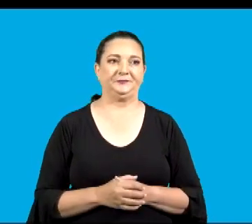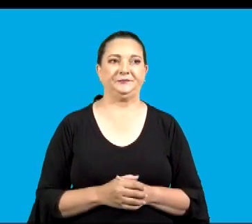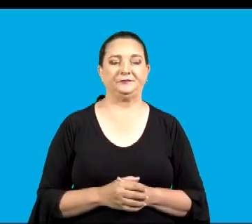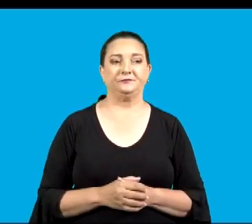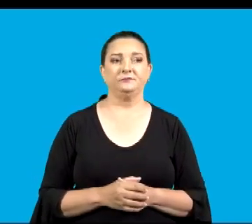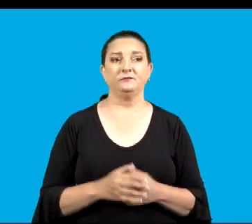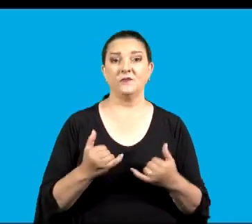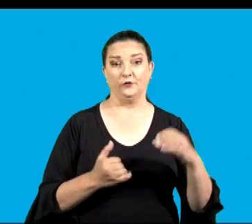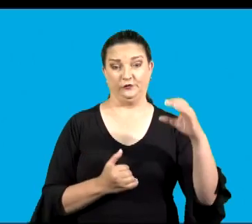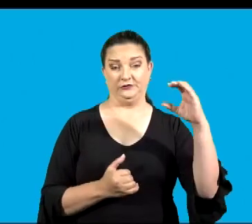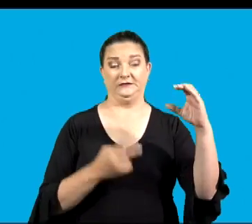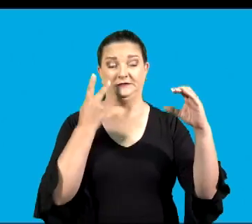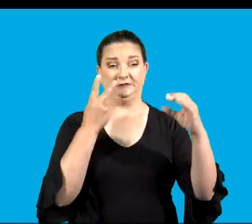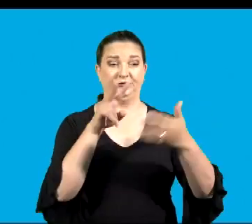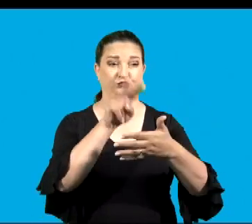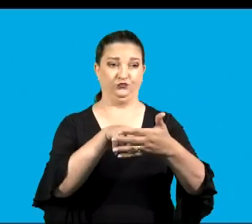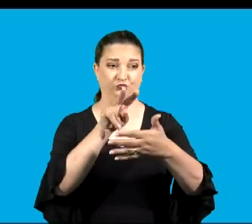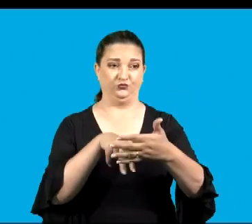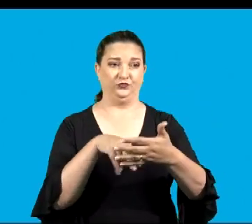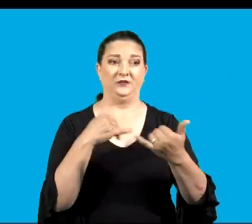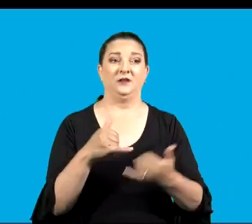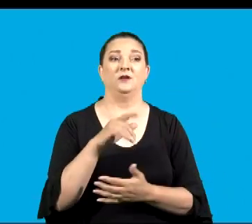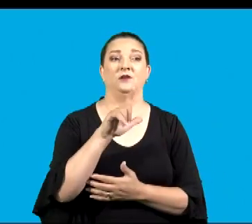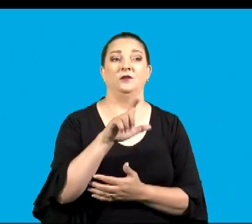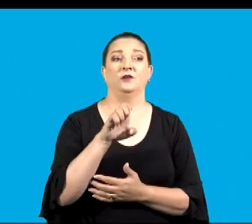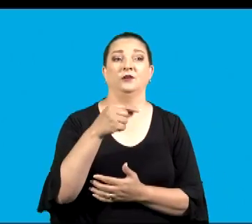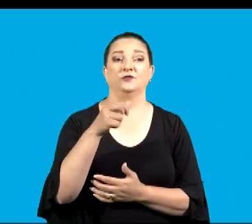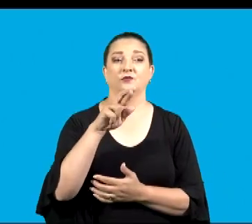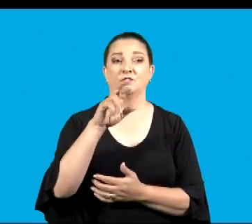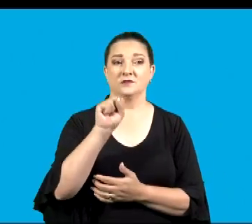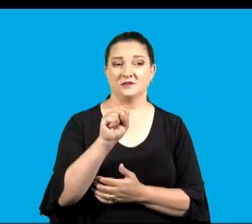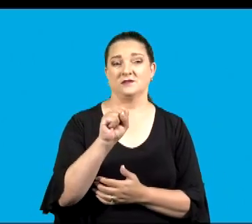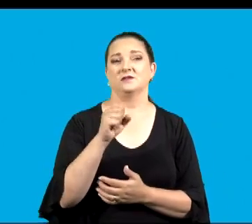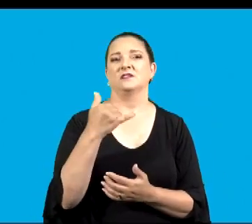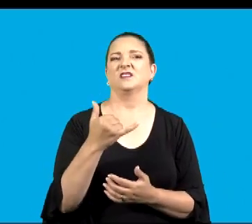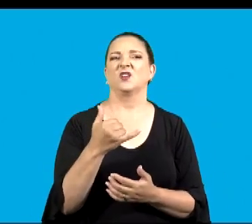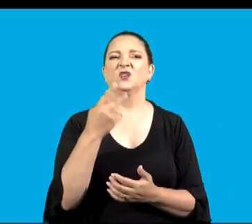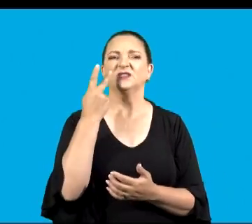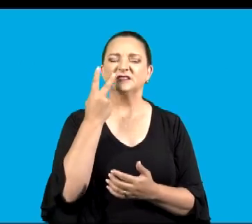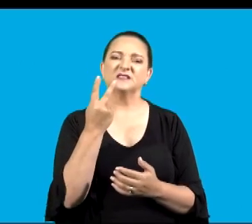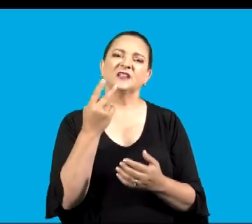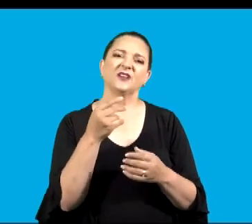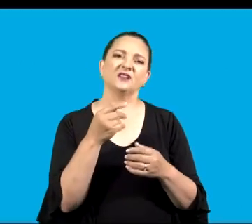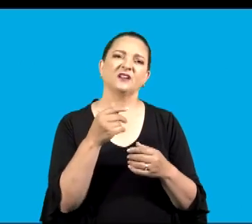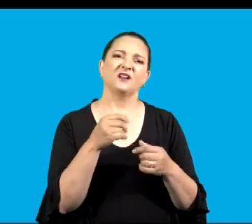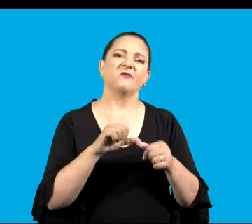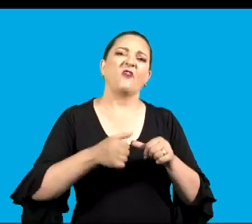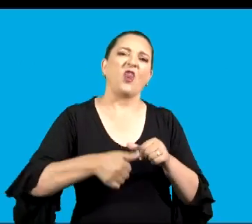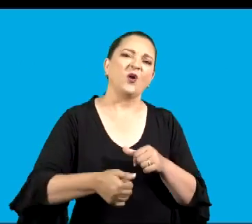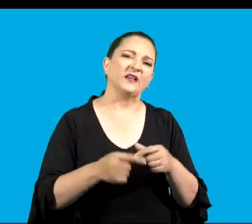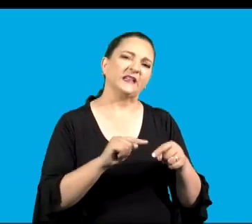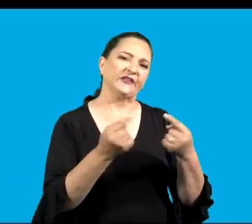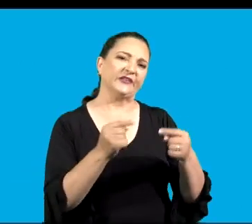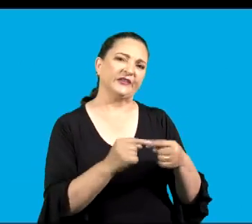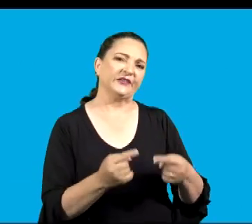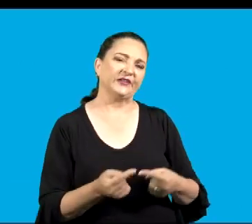information series, a comparison of the statement received from Lewis Wholesalers with the creditors ledger account revealed the following